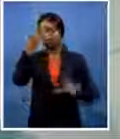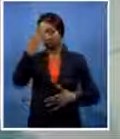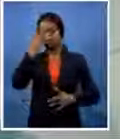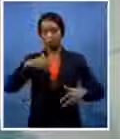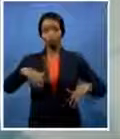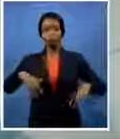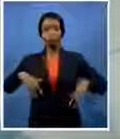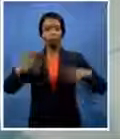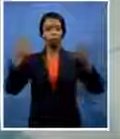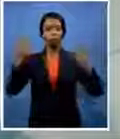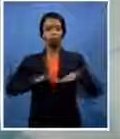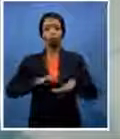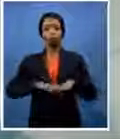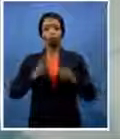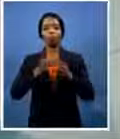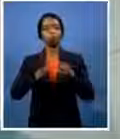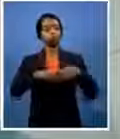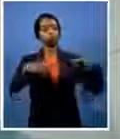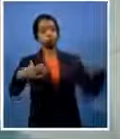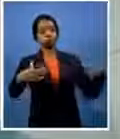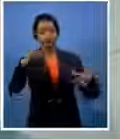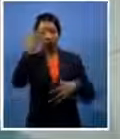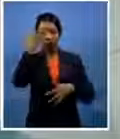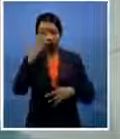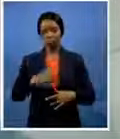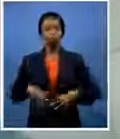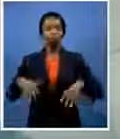a explosion. And that's why we talk about the exponential